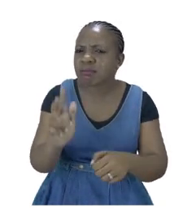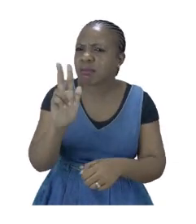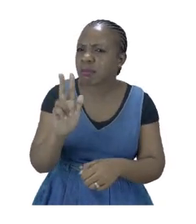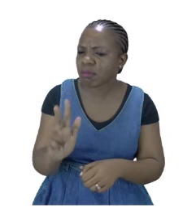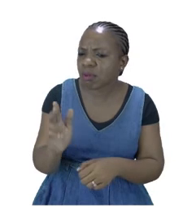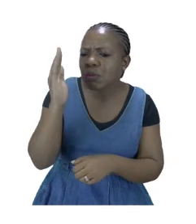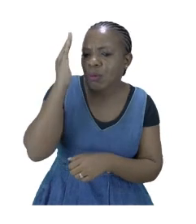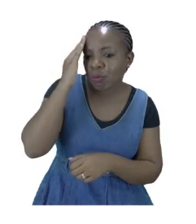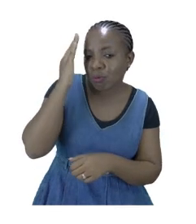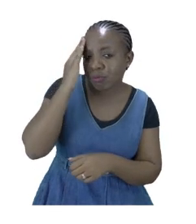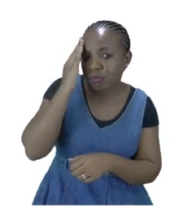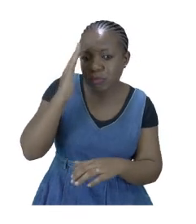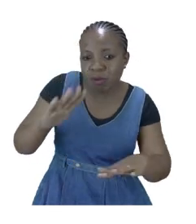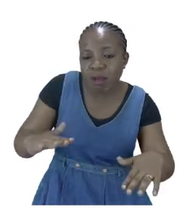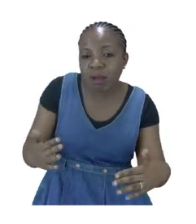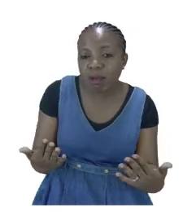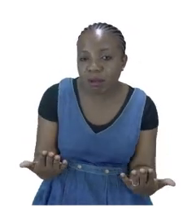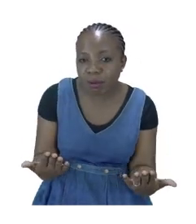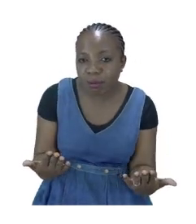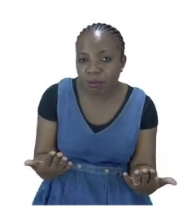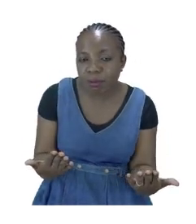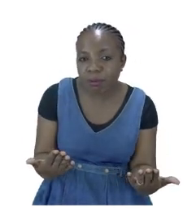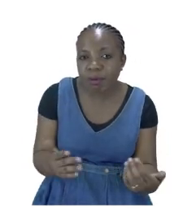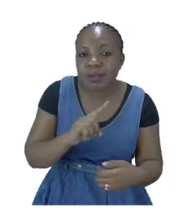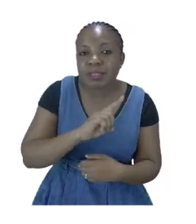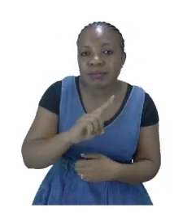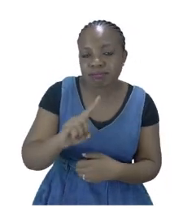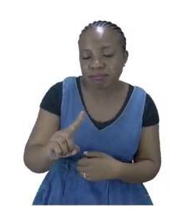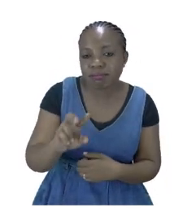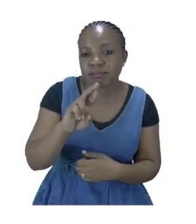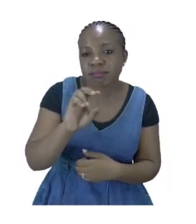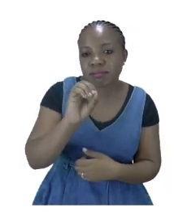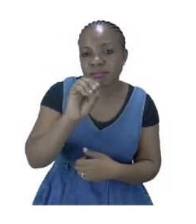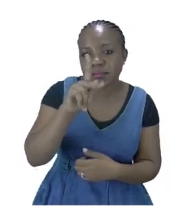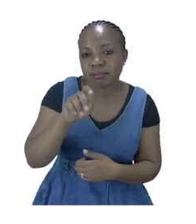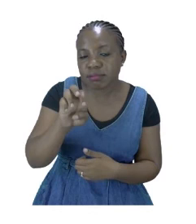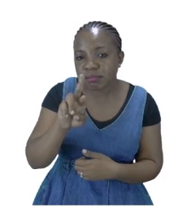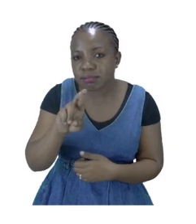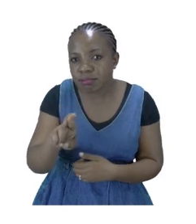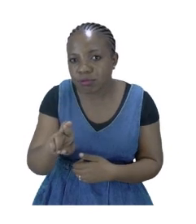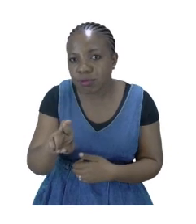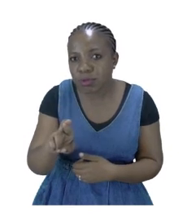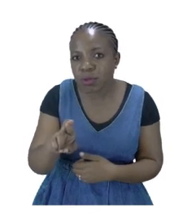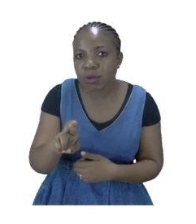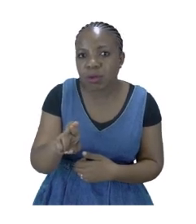How do you know that Mrs. Roper is a nice person?